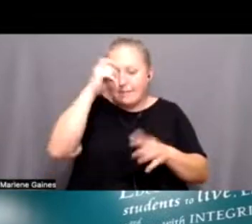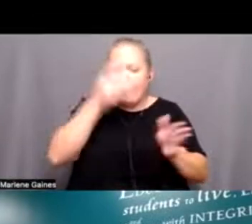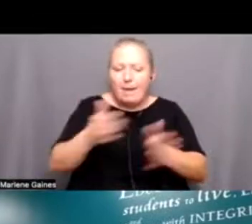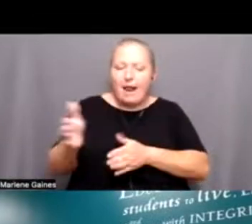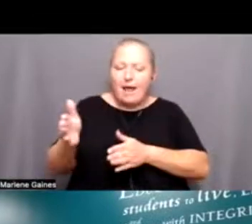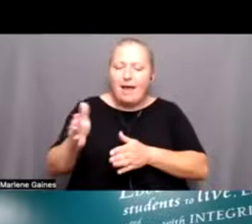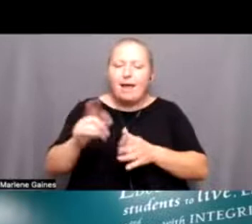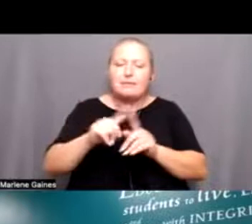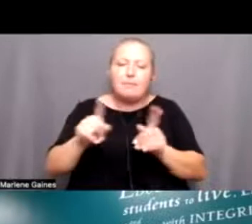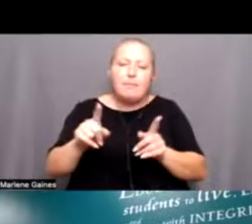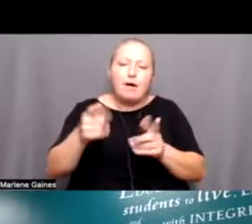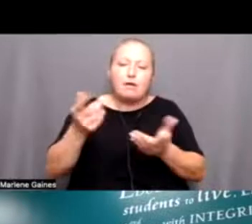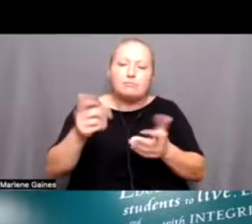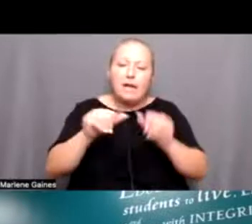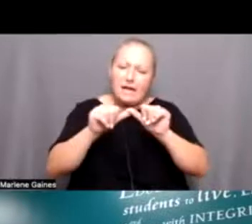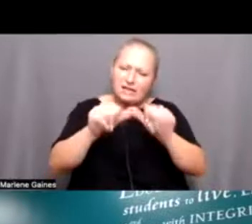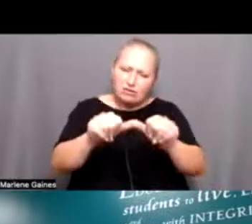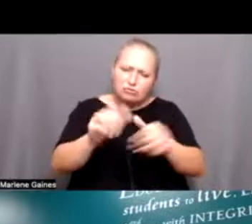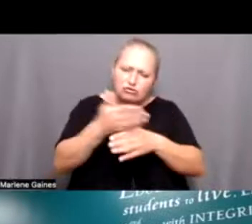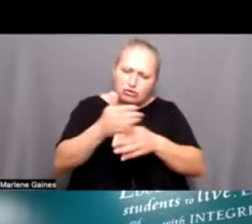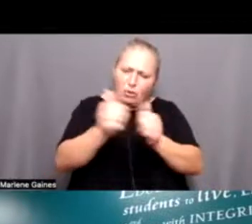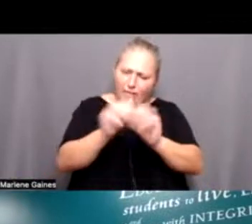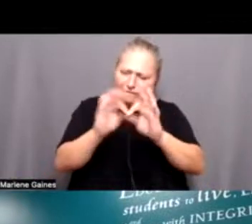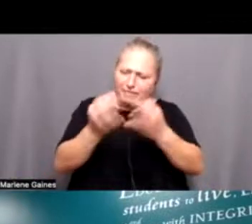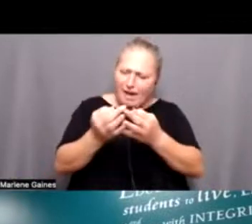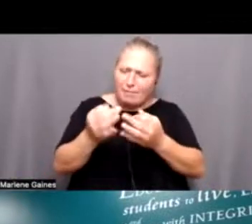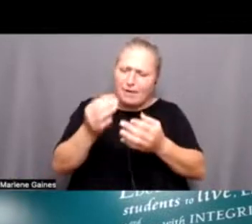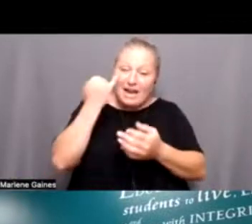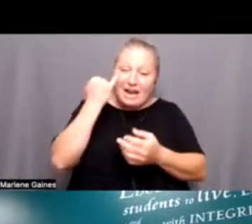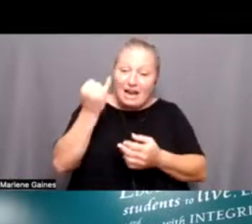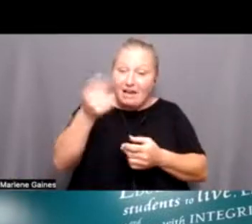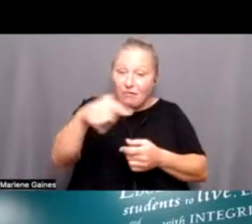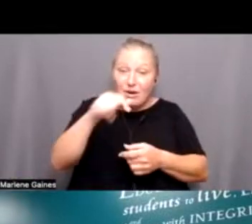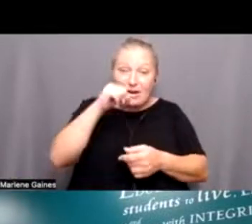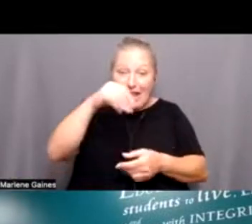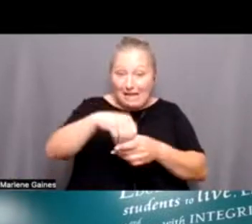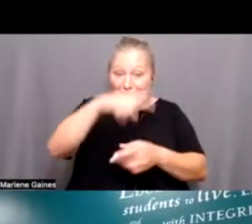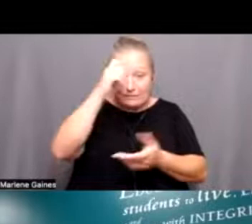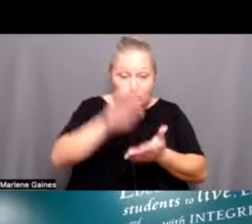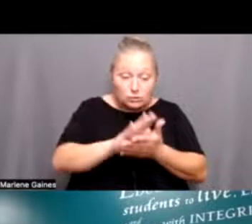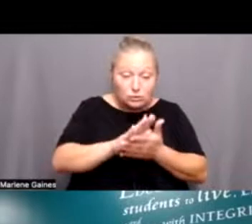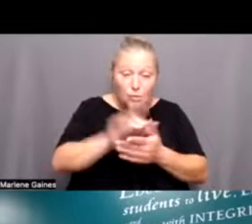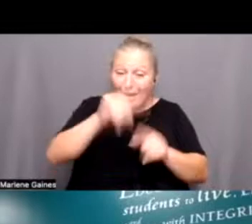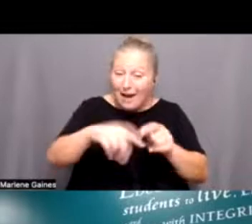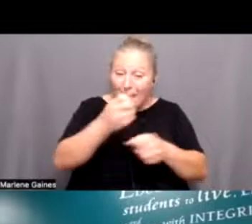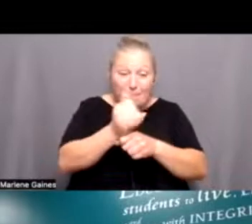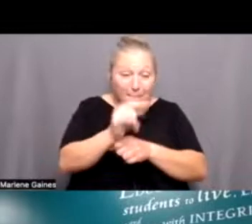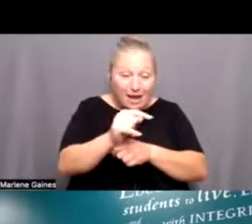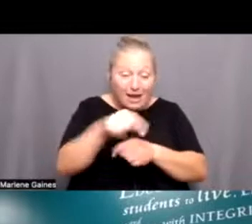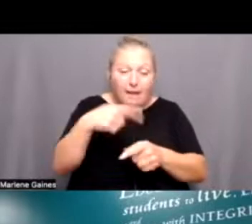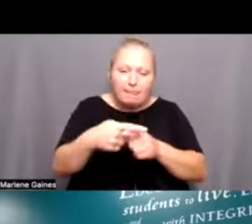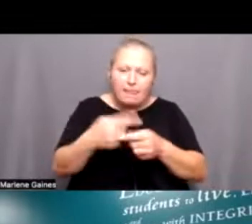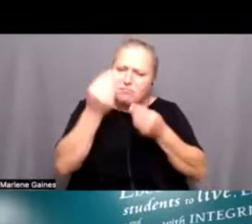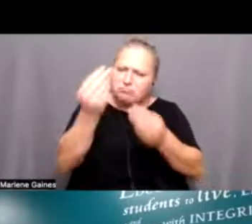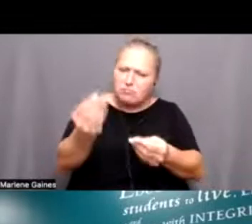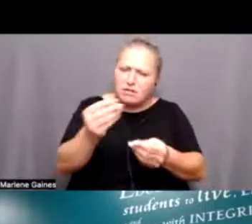But you know, continuing to share with families that maybe if you're not in summer school or you can't make it, here are some of the tools that we